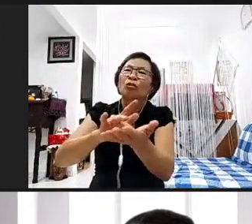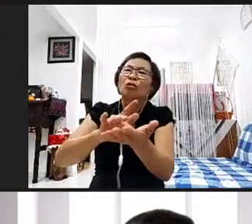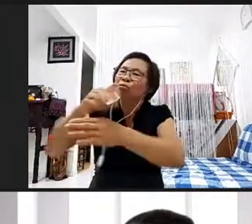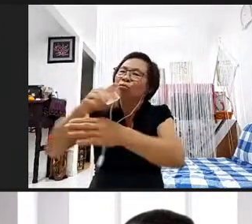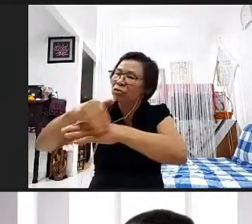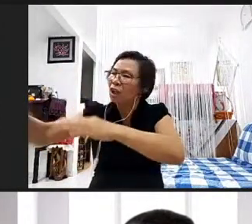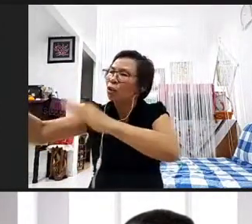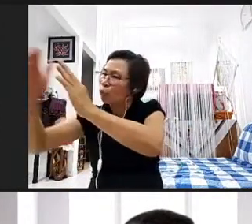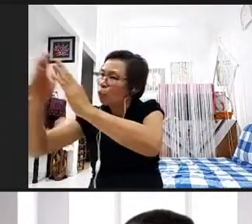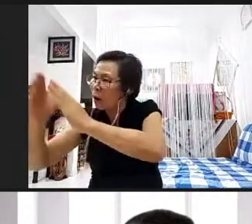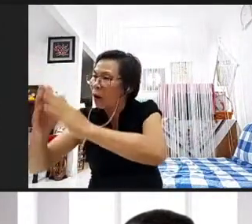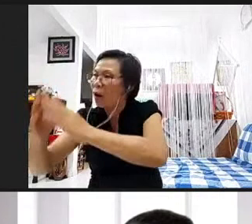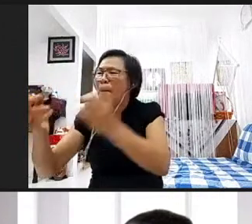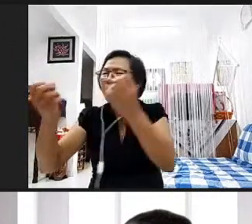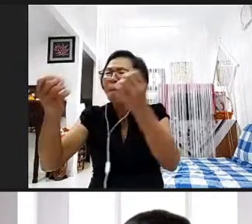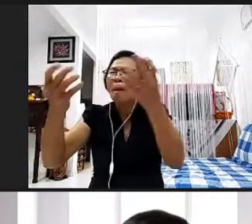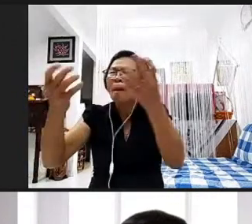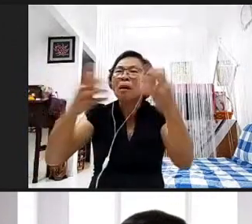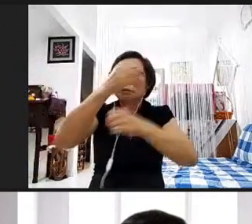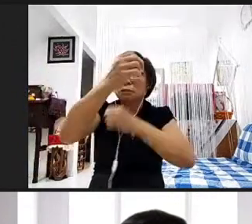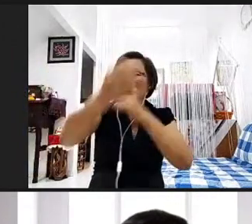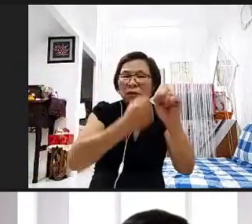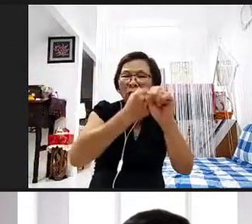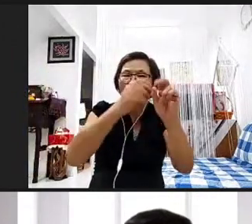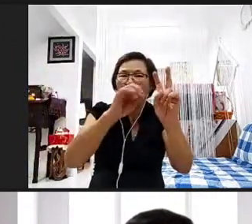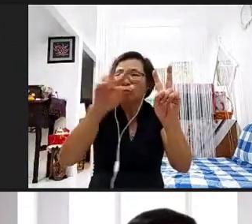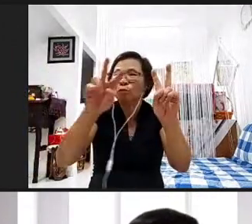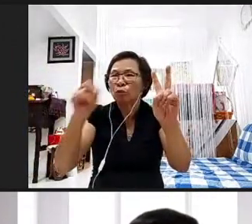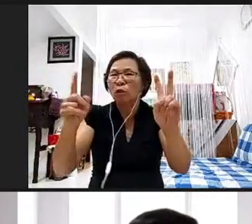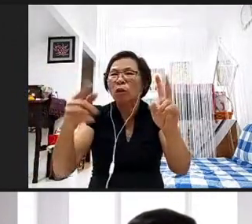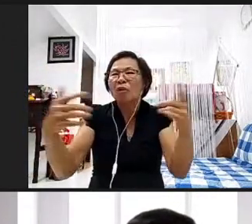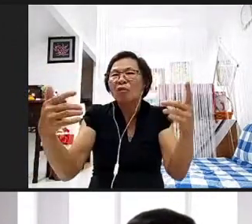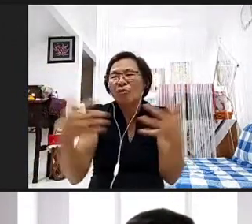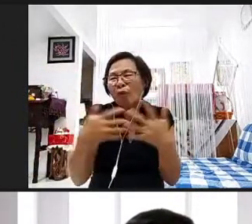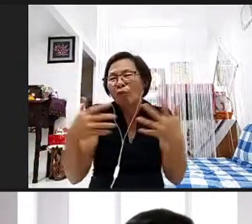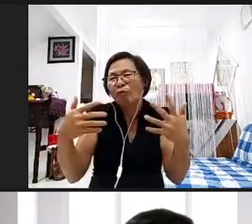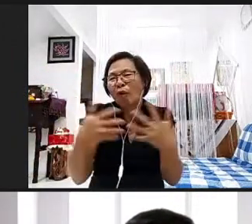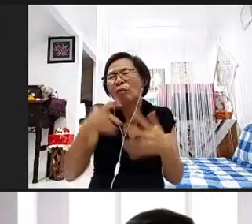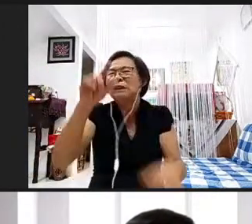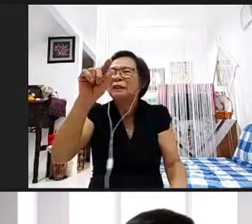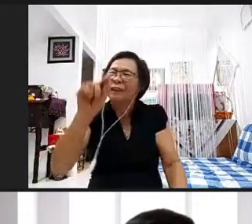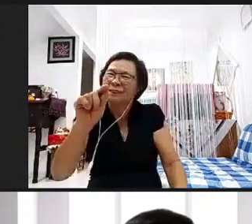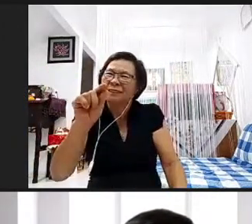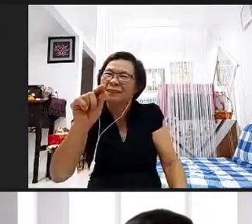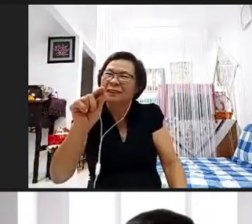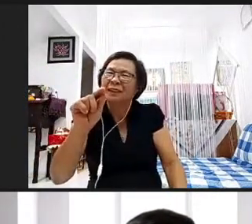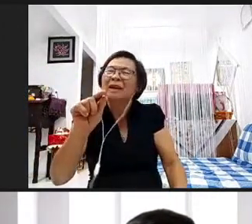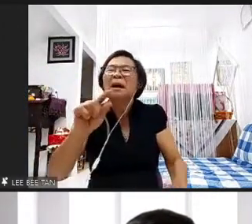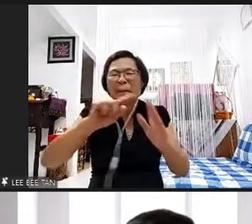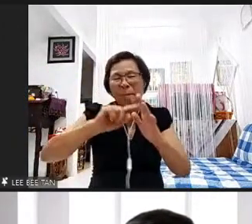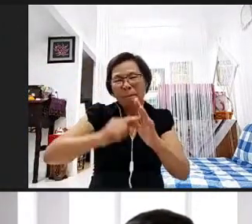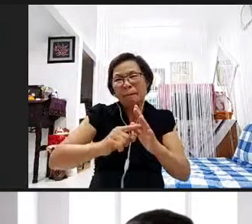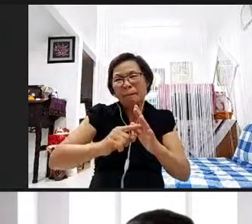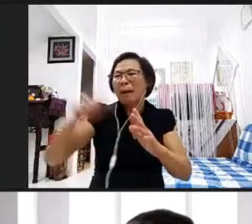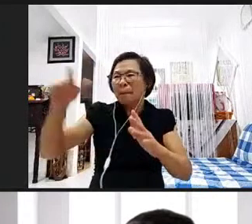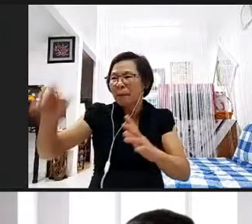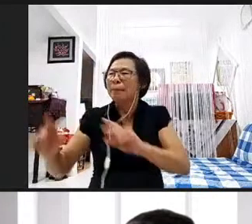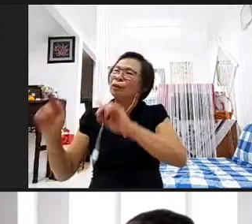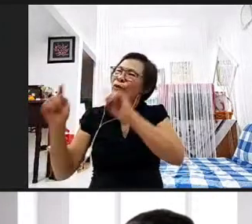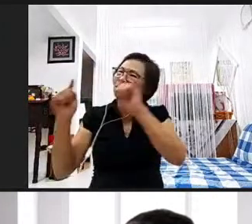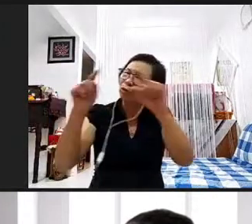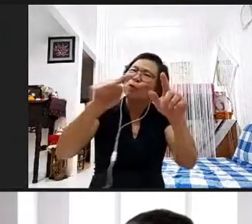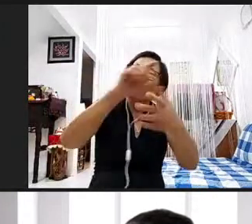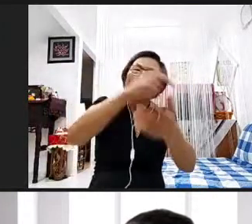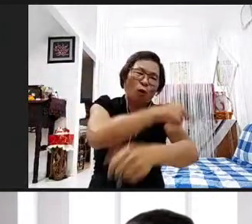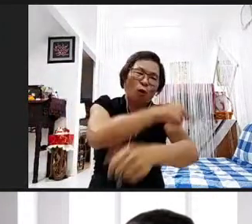people over this year, the fear has less, I think. People start coming to hospital. Hospital now